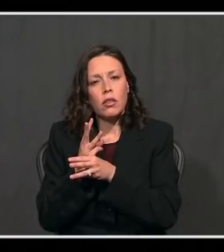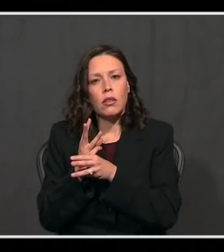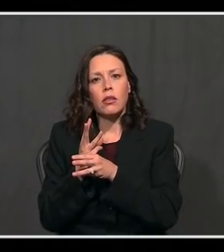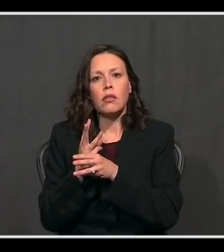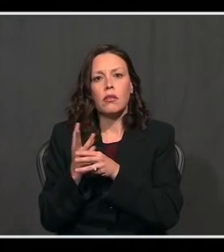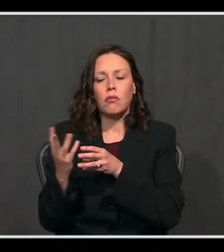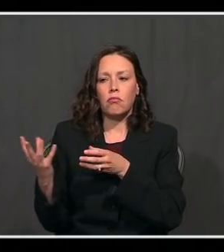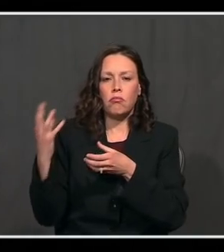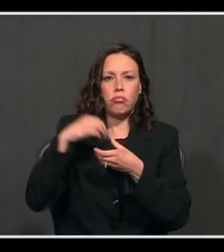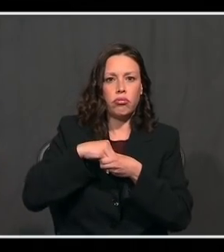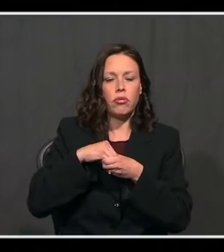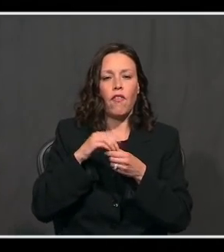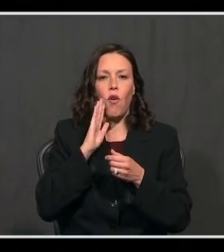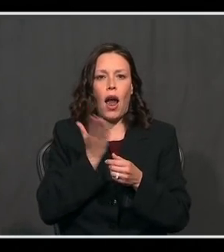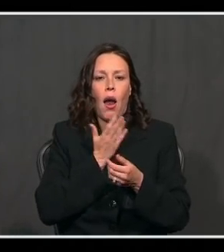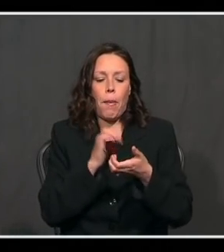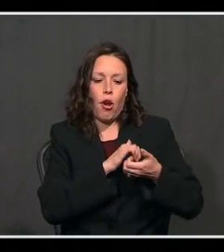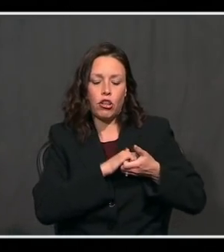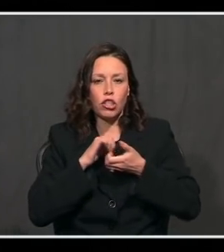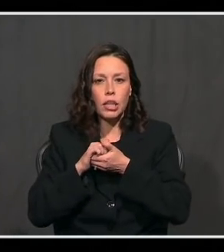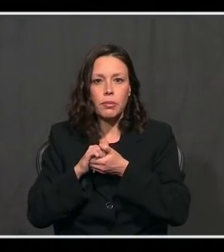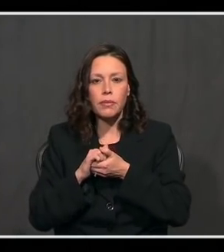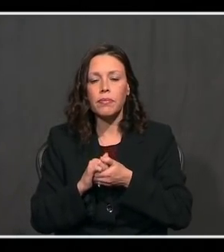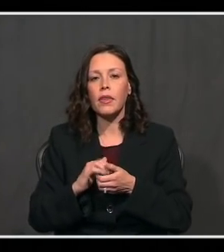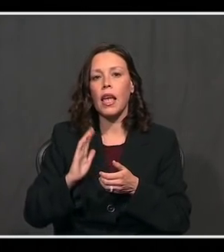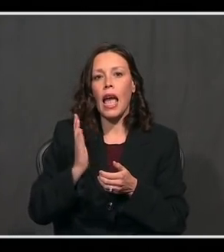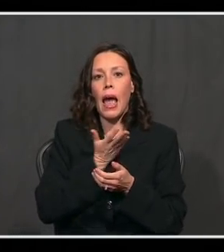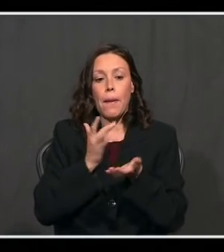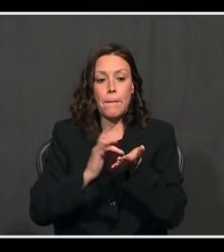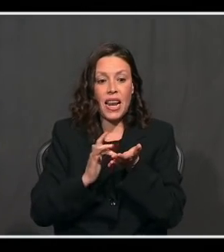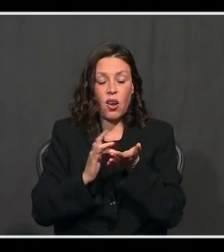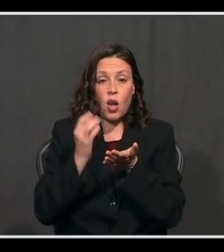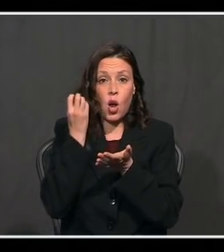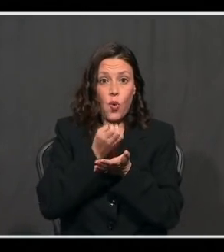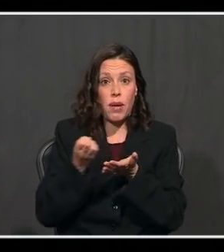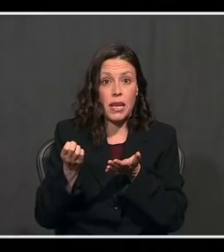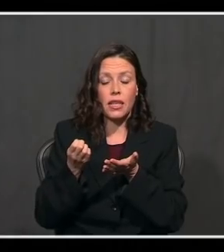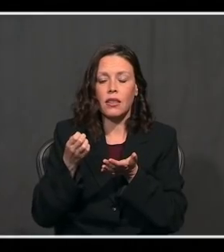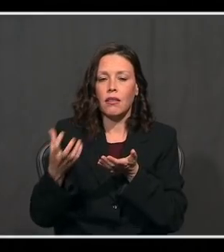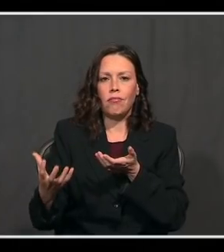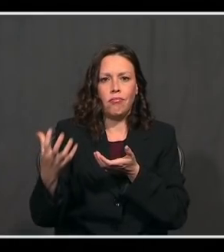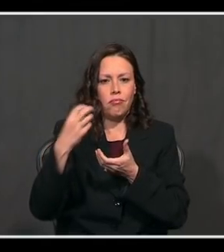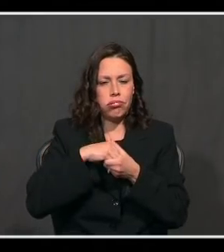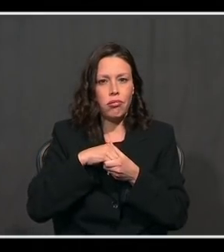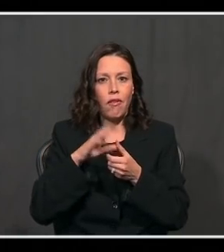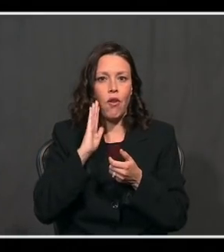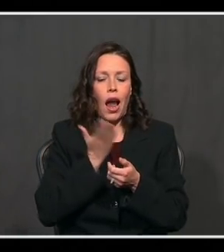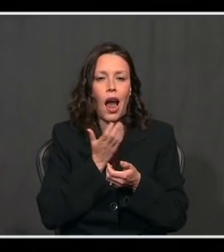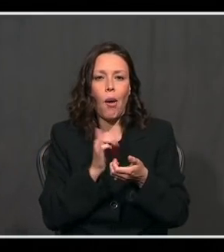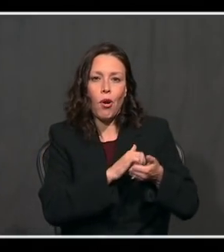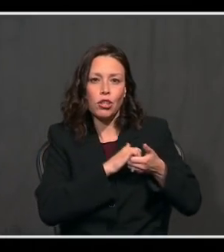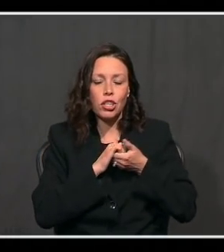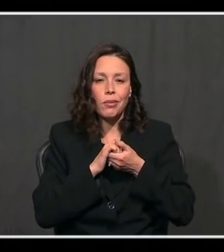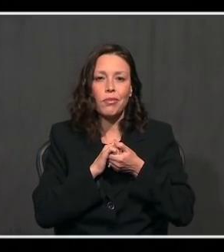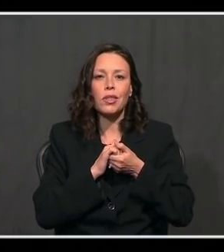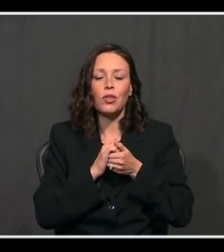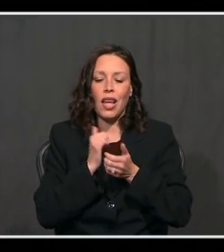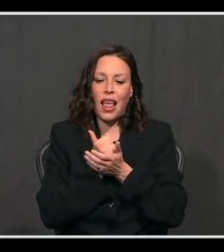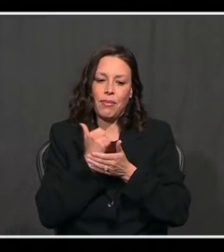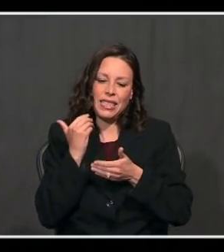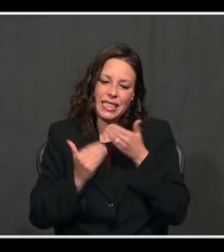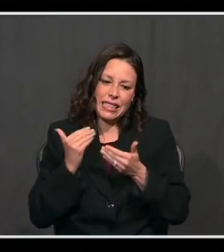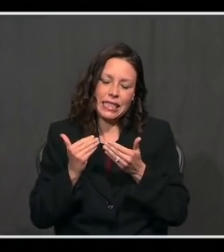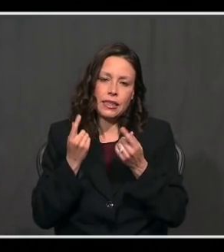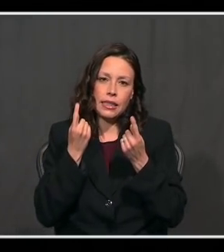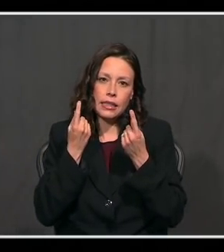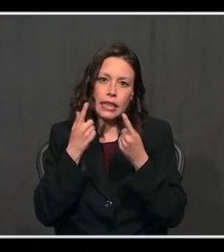our industry partners. We have prioritized medical equipment into our industry partners to achieve the success